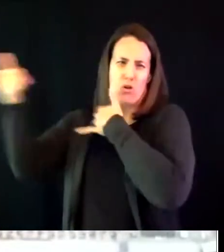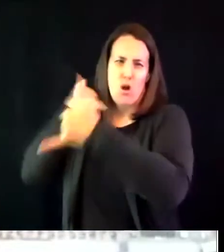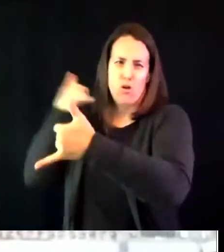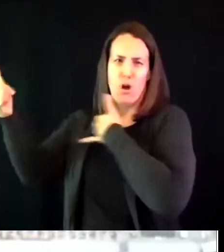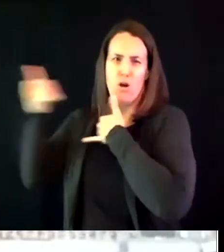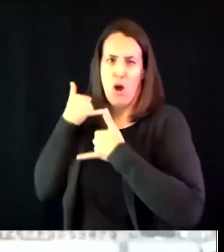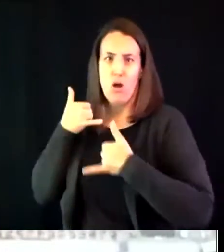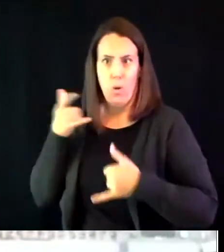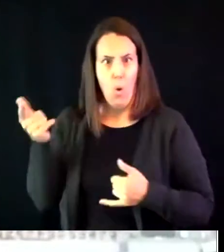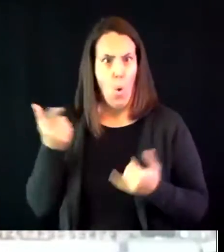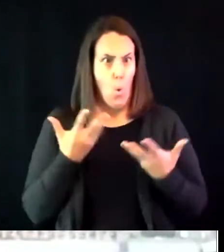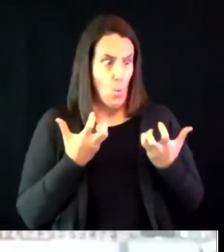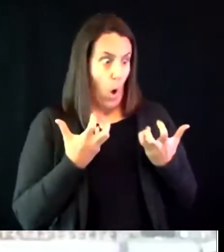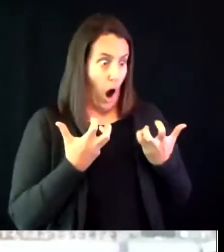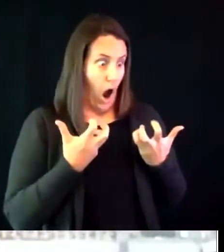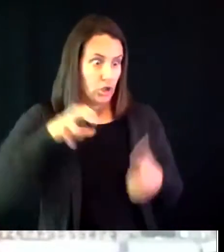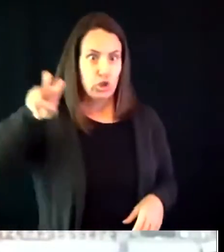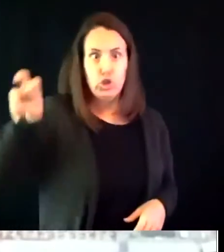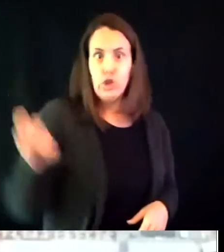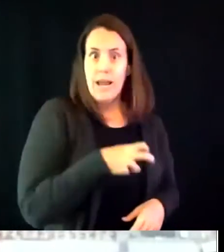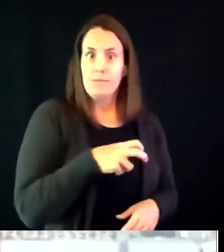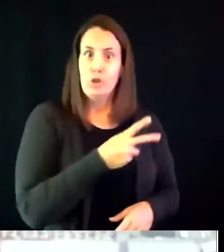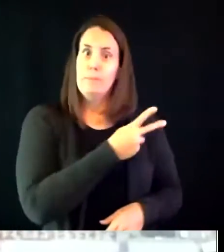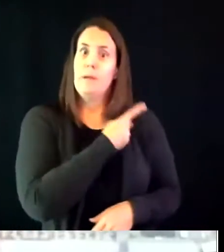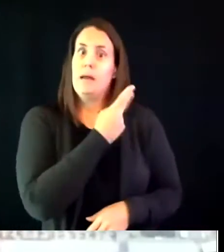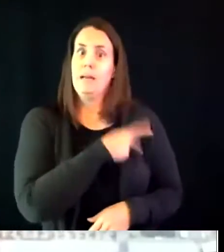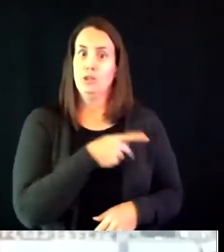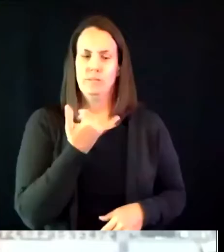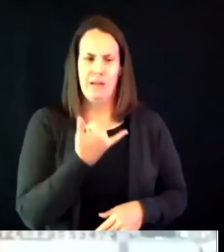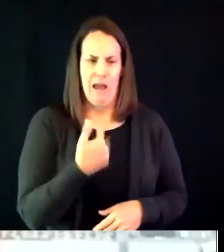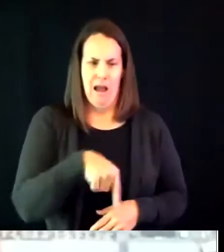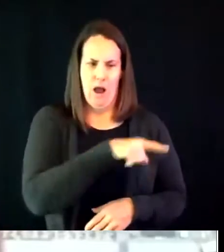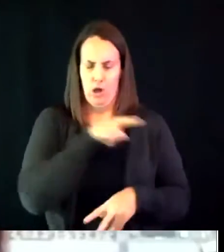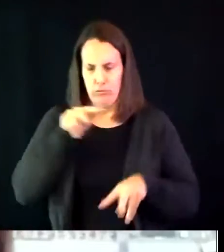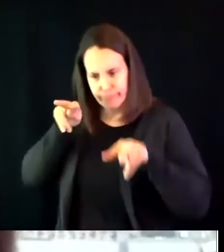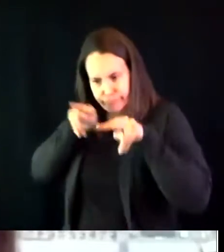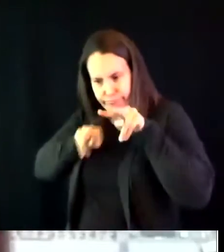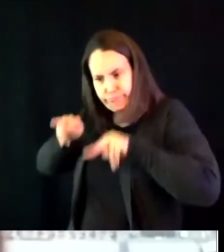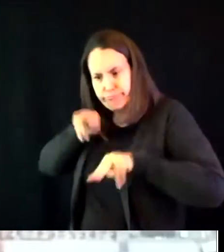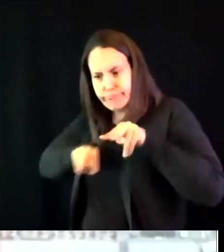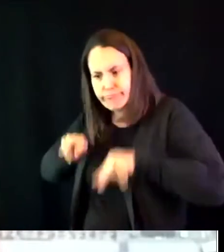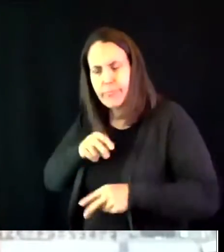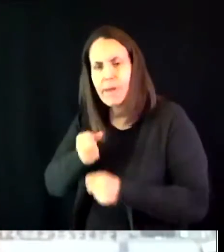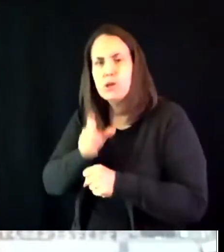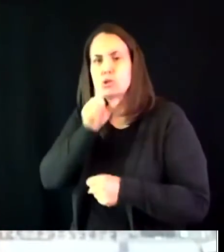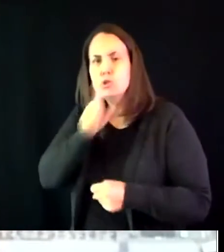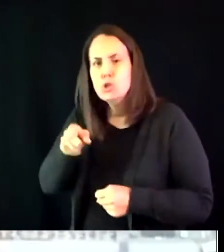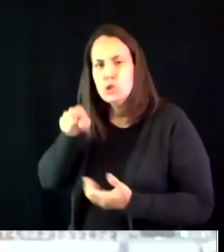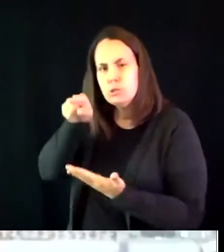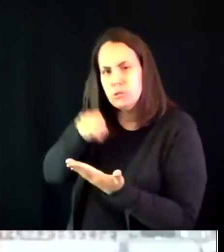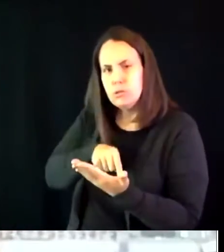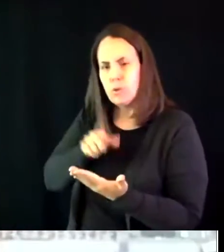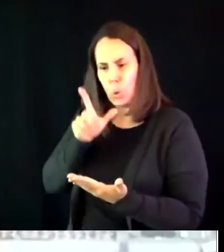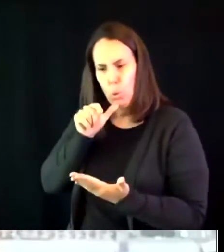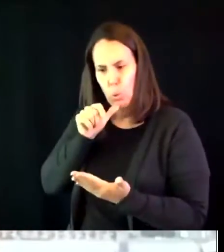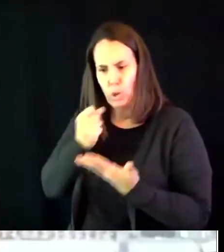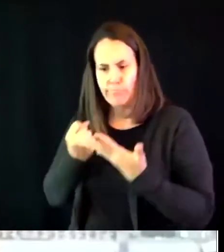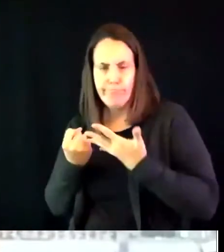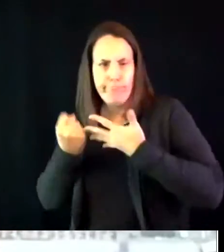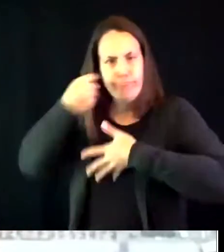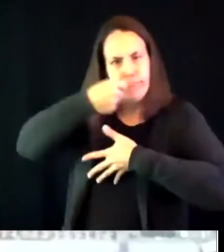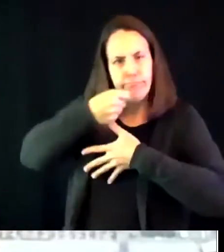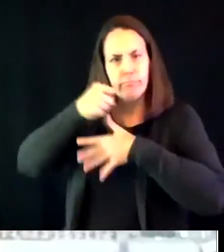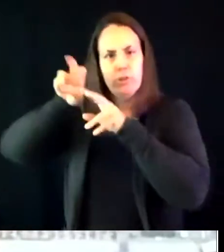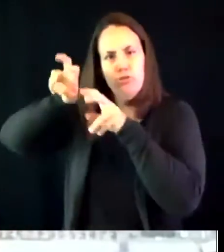our clinical team are reviewing all of those, as well as going through process and protocol with the hospitals and health systems